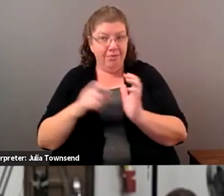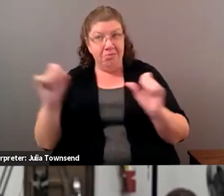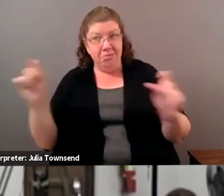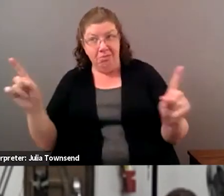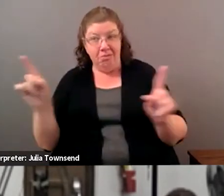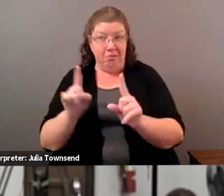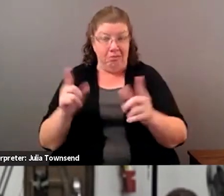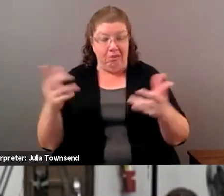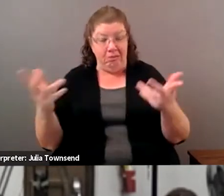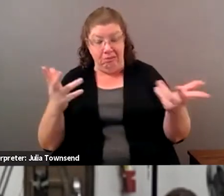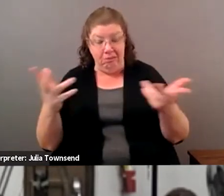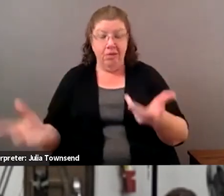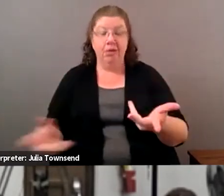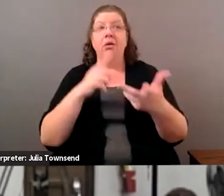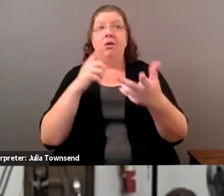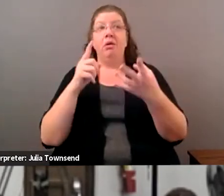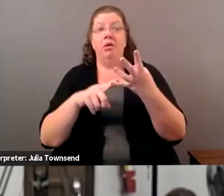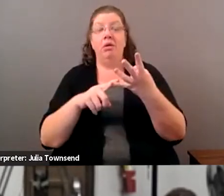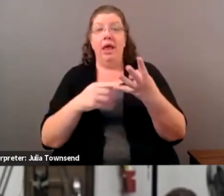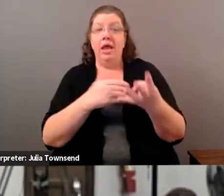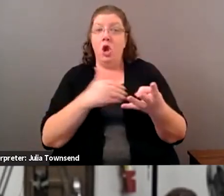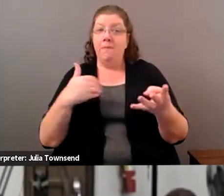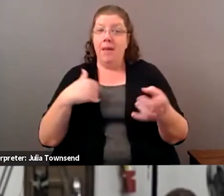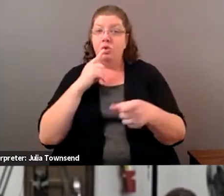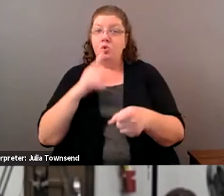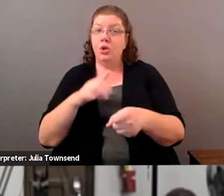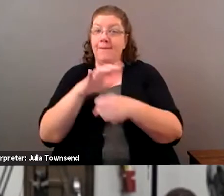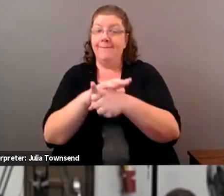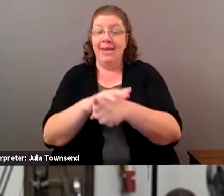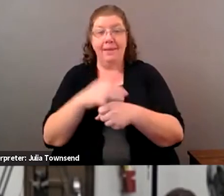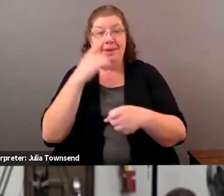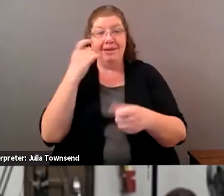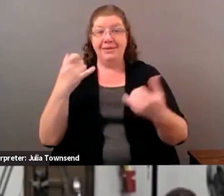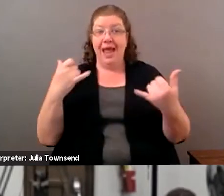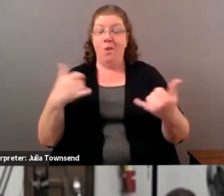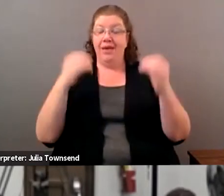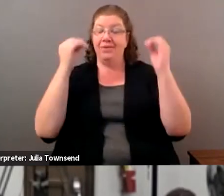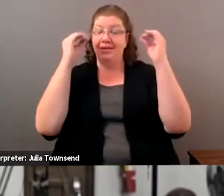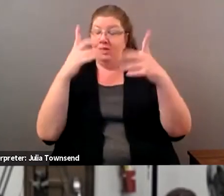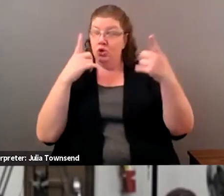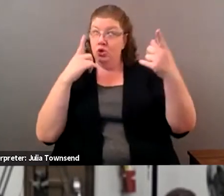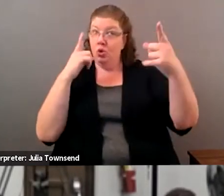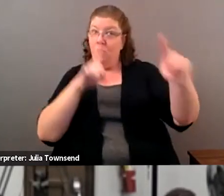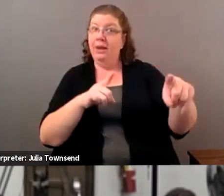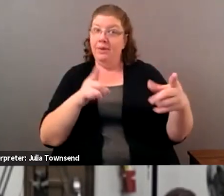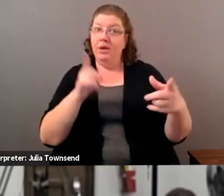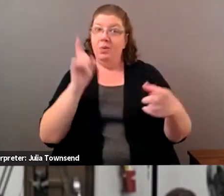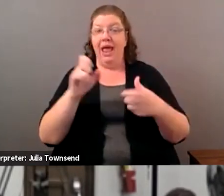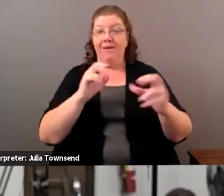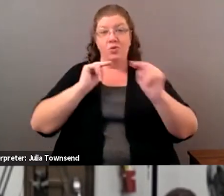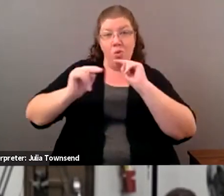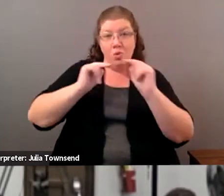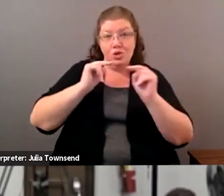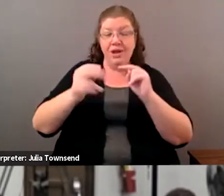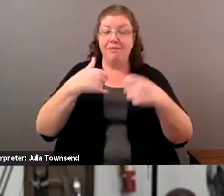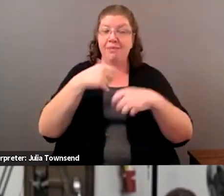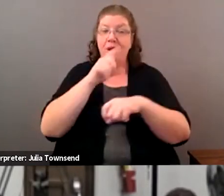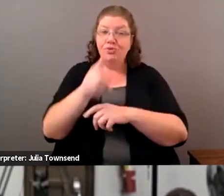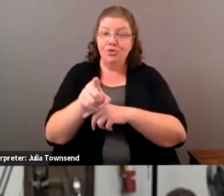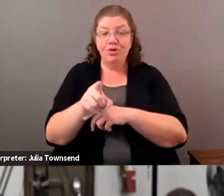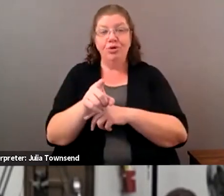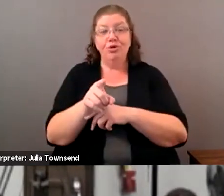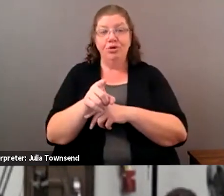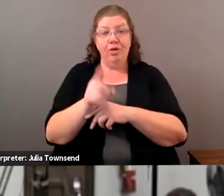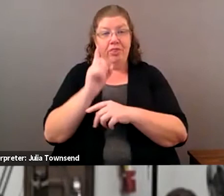Yeah. And then we would have to get our members to commit, because now we also have a teacher's agreement that we would have to negotiate to make sure that they would